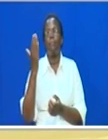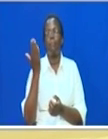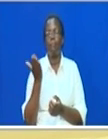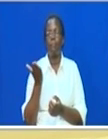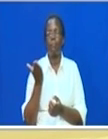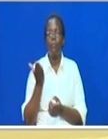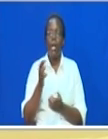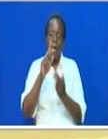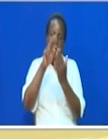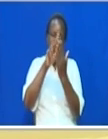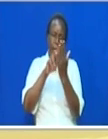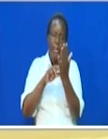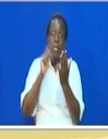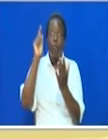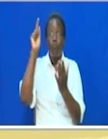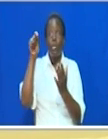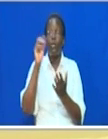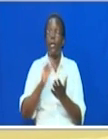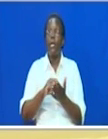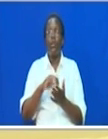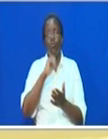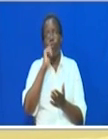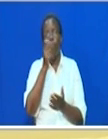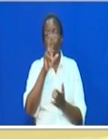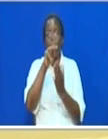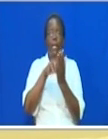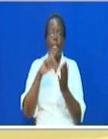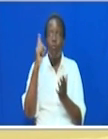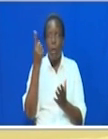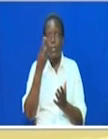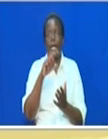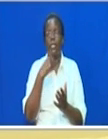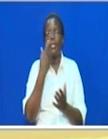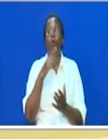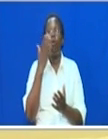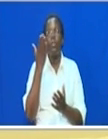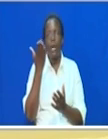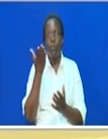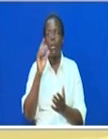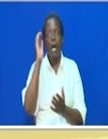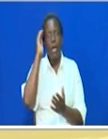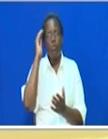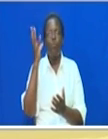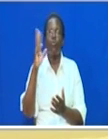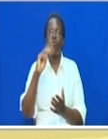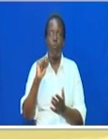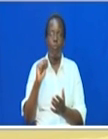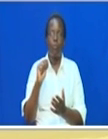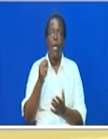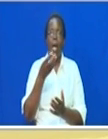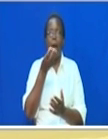I'm reading the question again. Don't just read once and say, oh, that one I know. A meal made of Irish